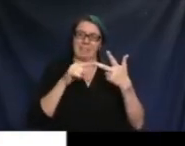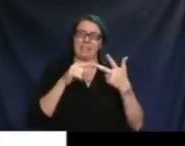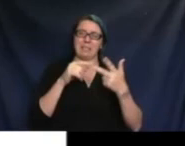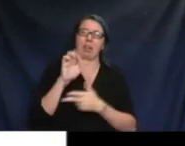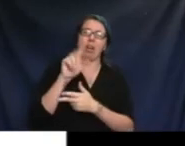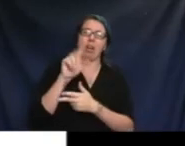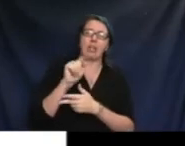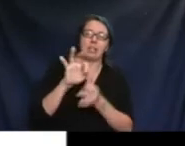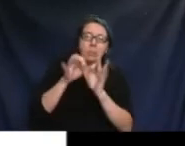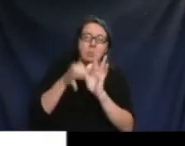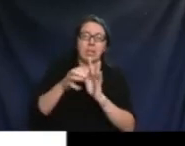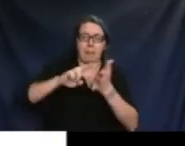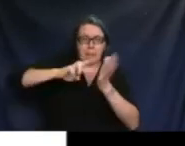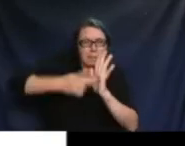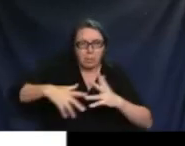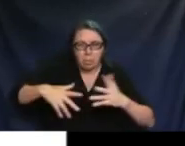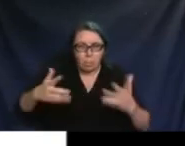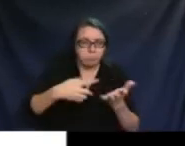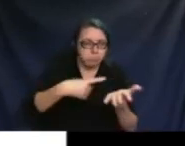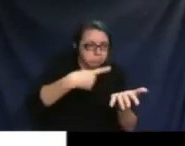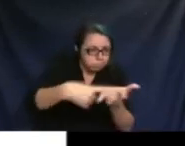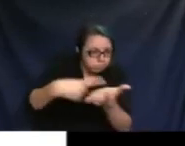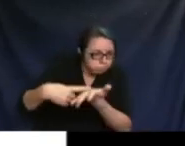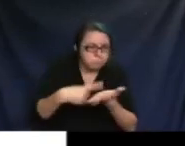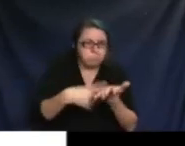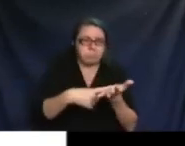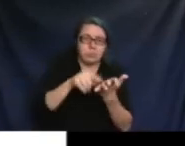may be individuals who are interested in proposing